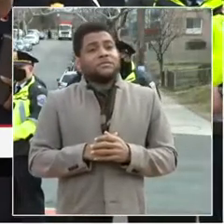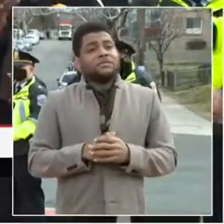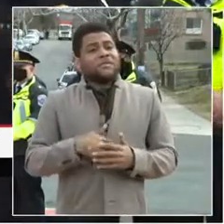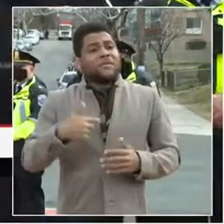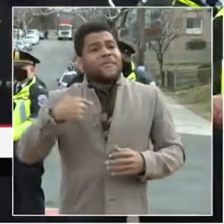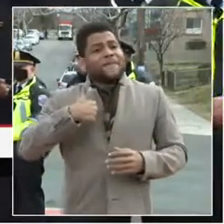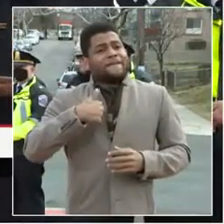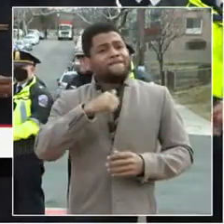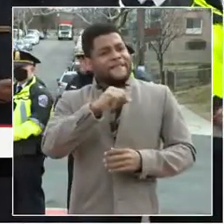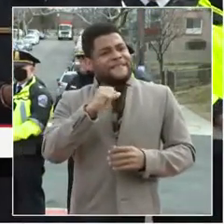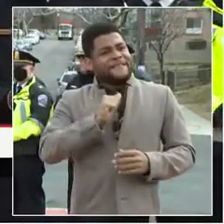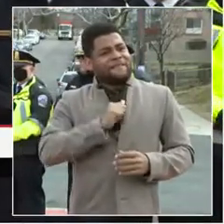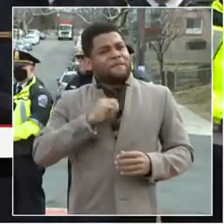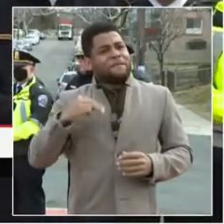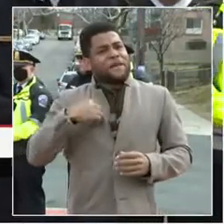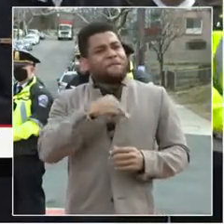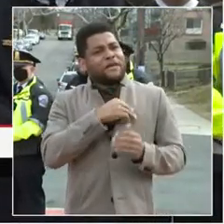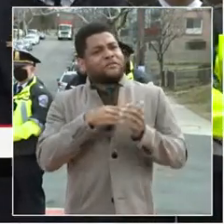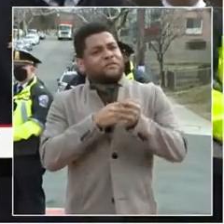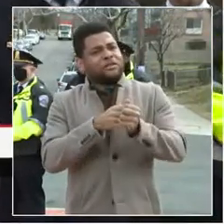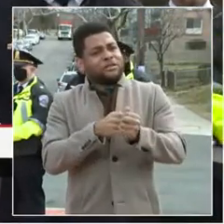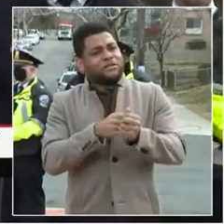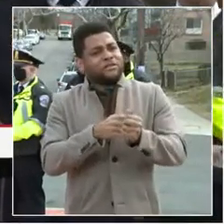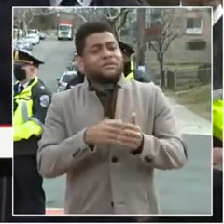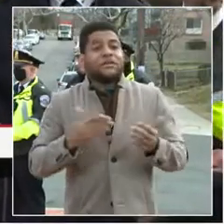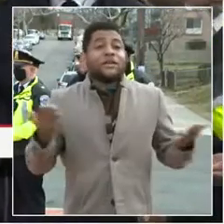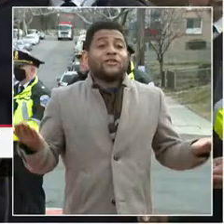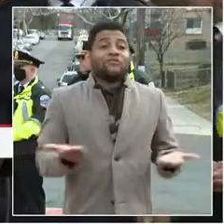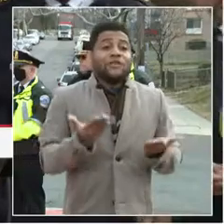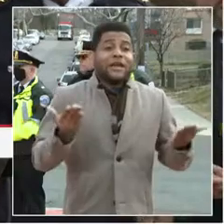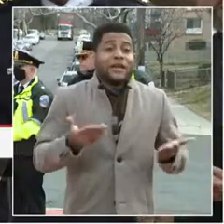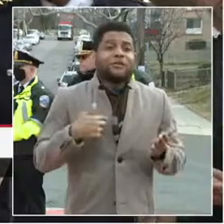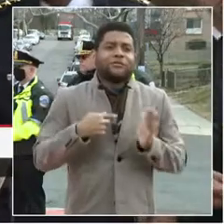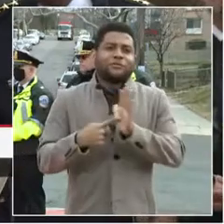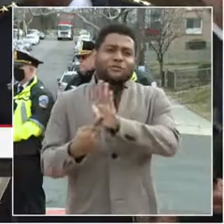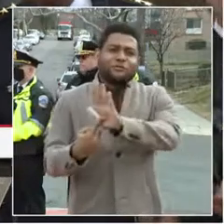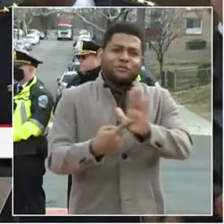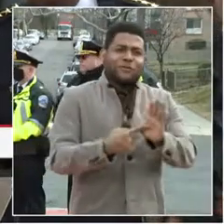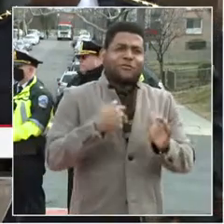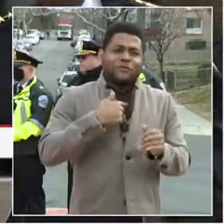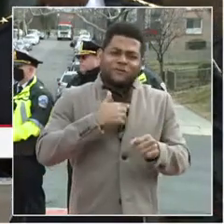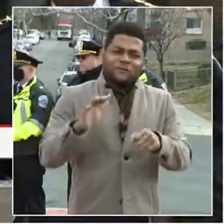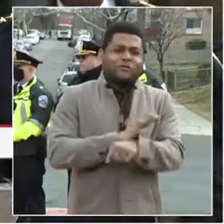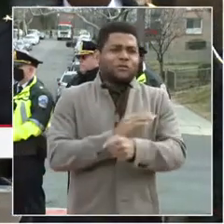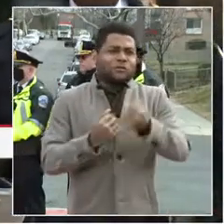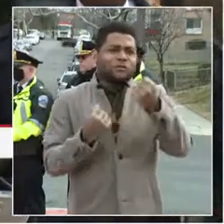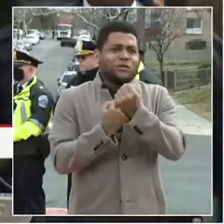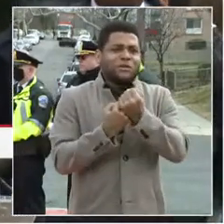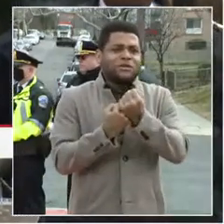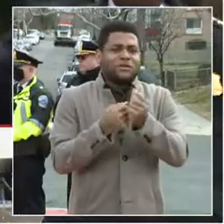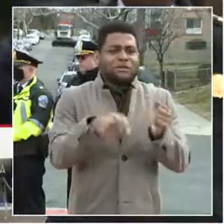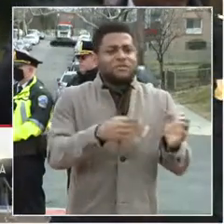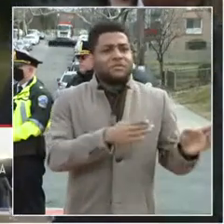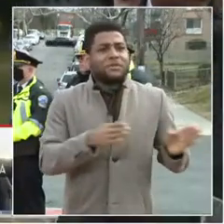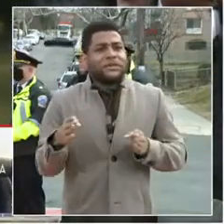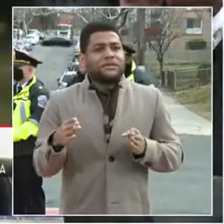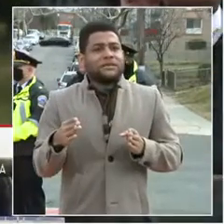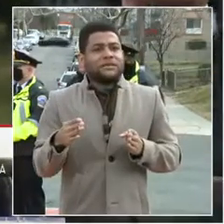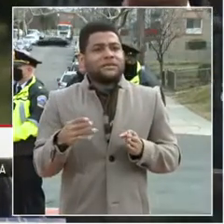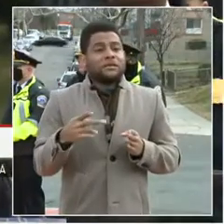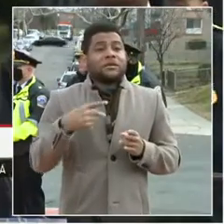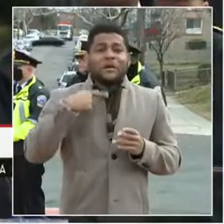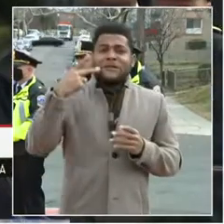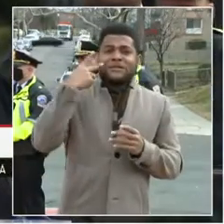senior leadership team are here to say that we are fully supportive of this initiative. We've seen an unacceptable rise in violence